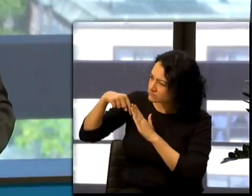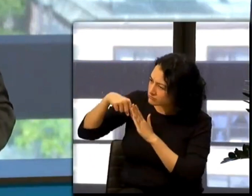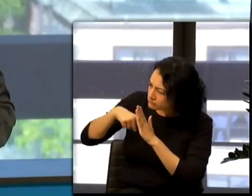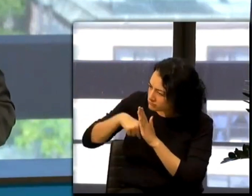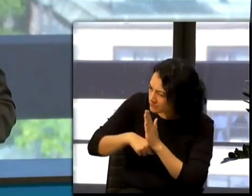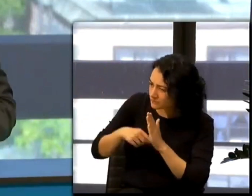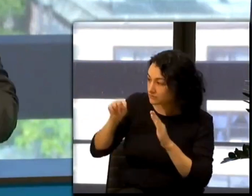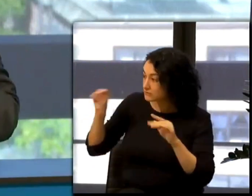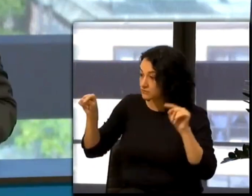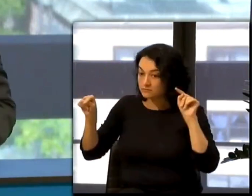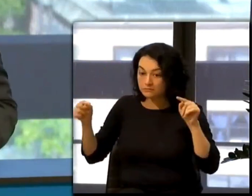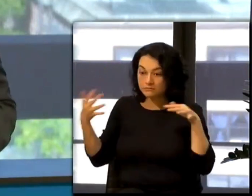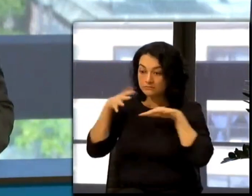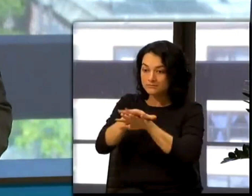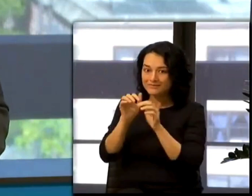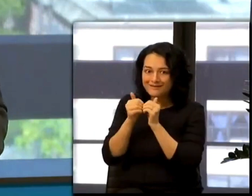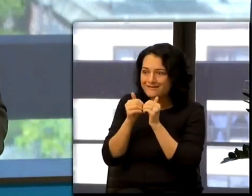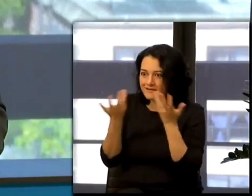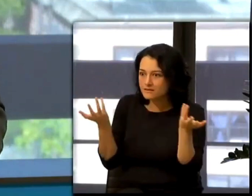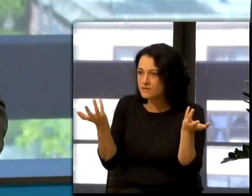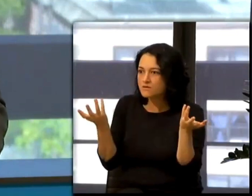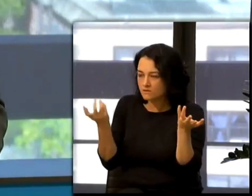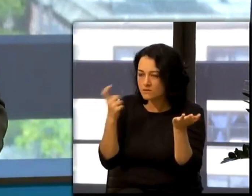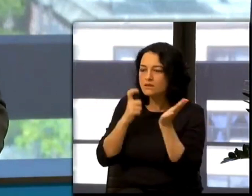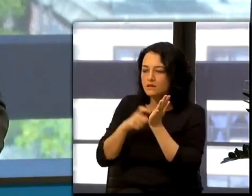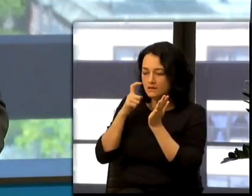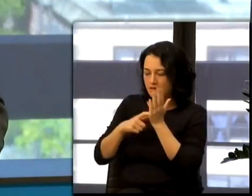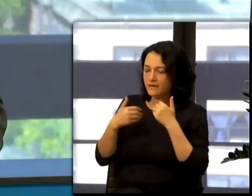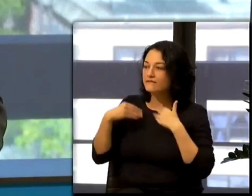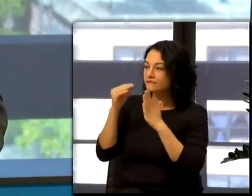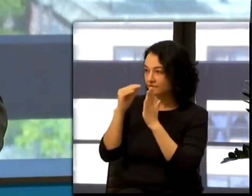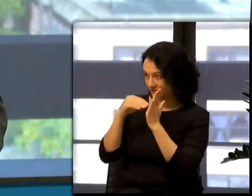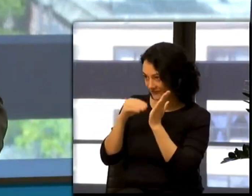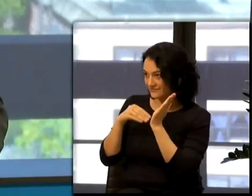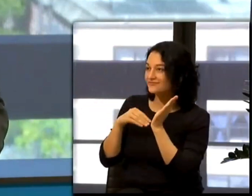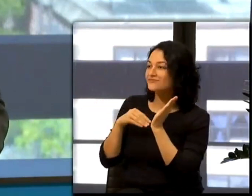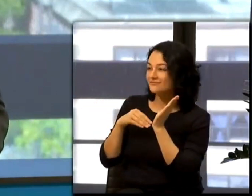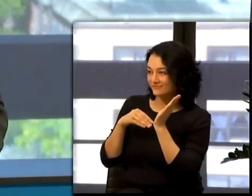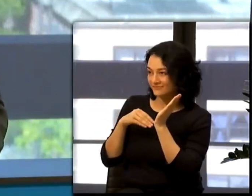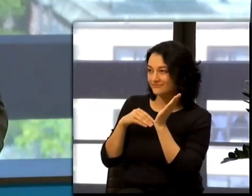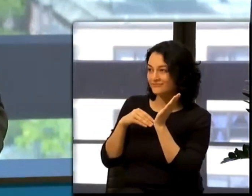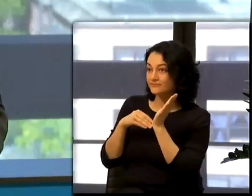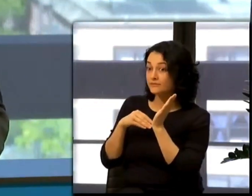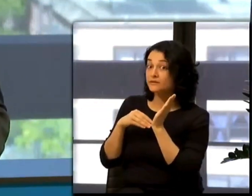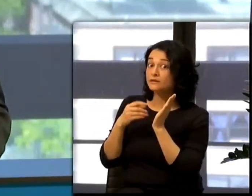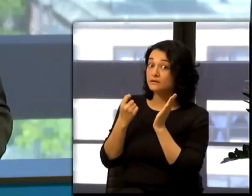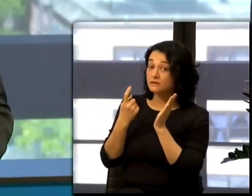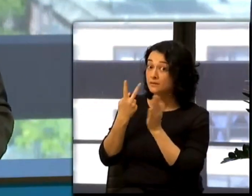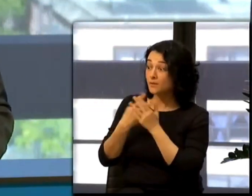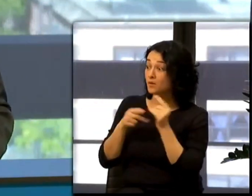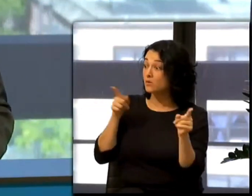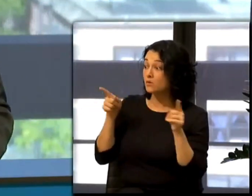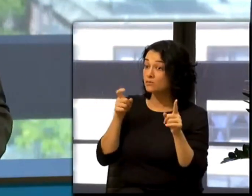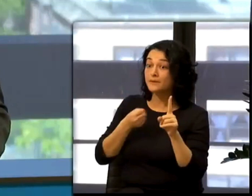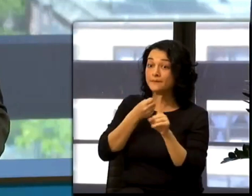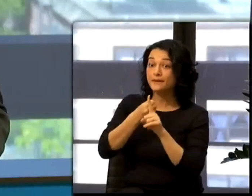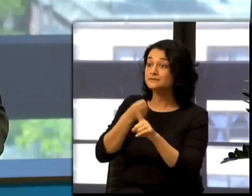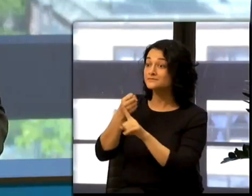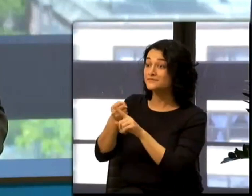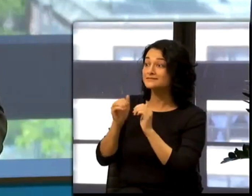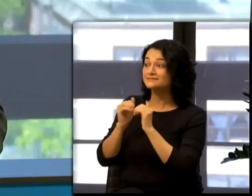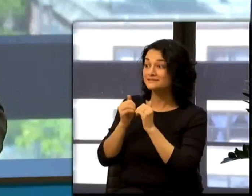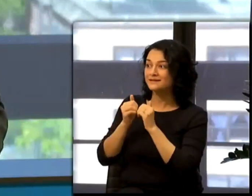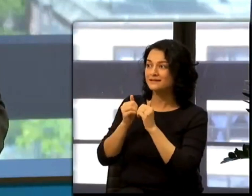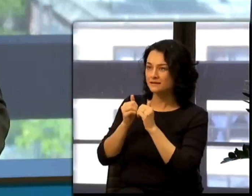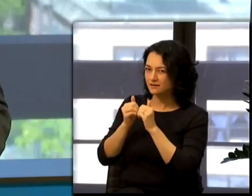how these twin constructs specifically impact already marginalized communities of older